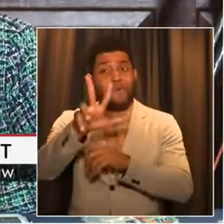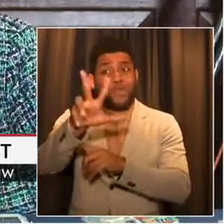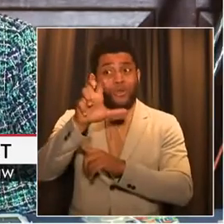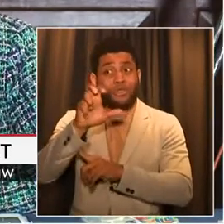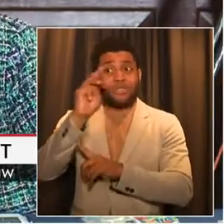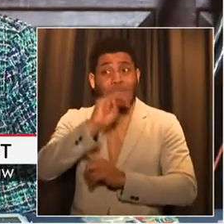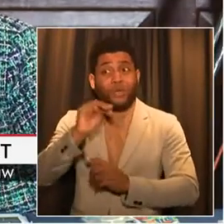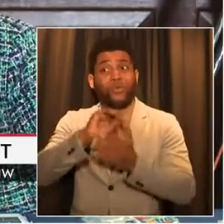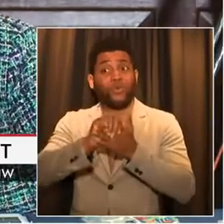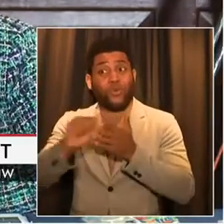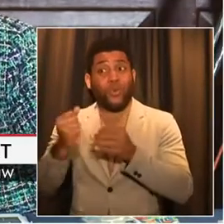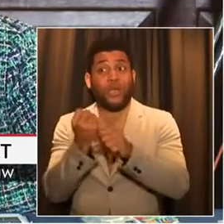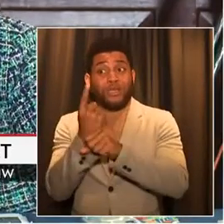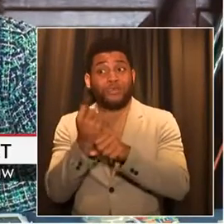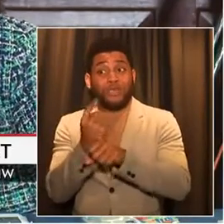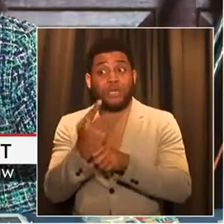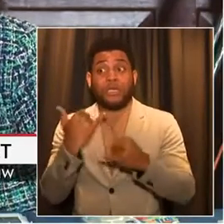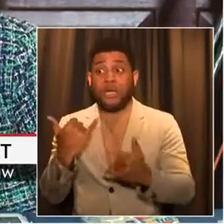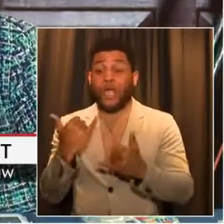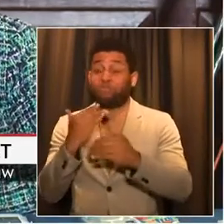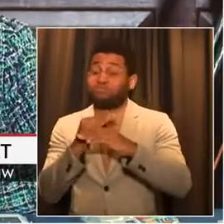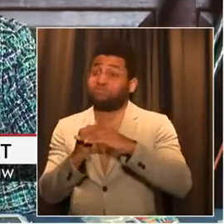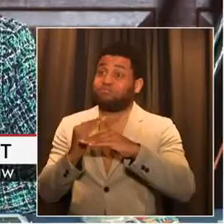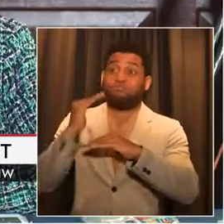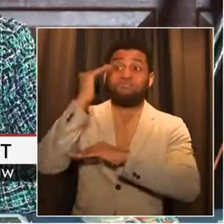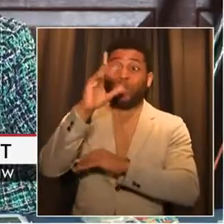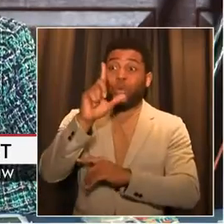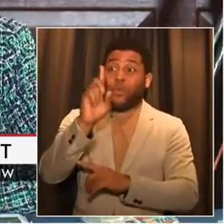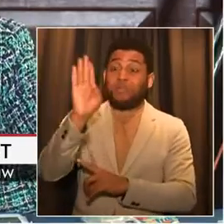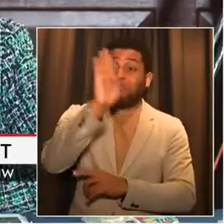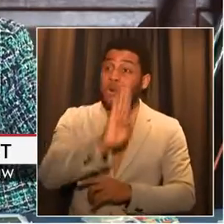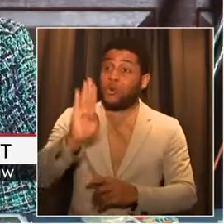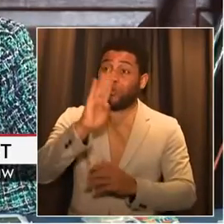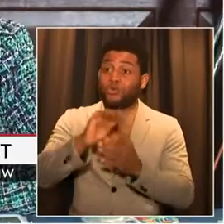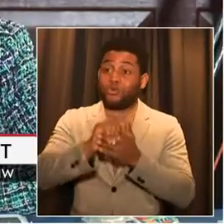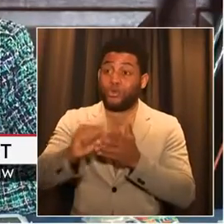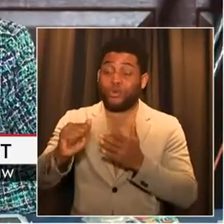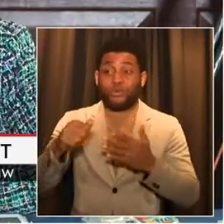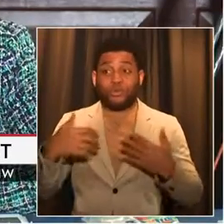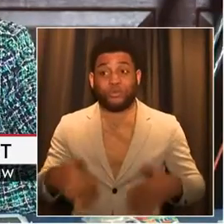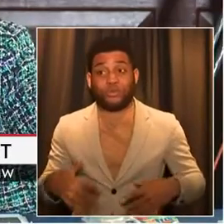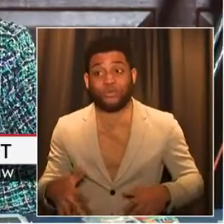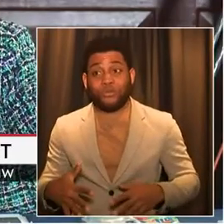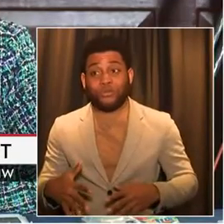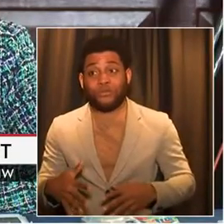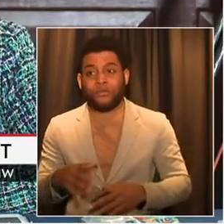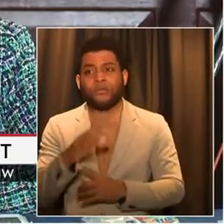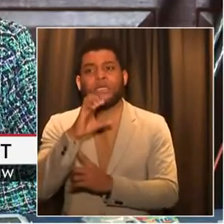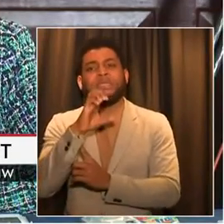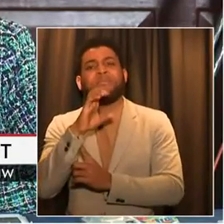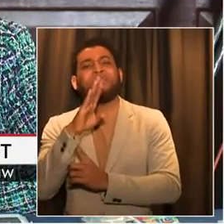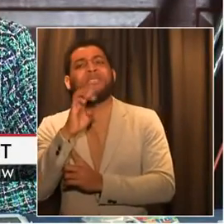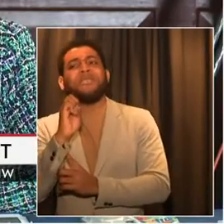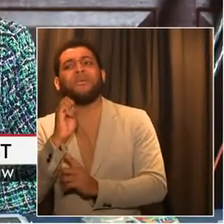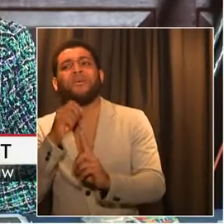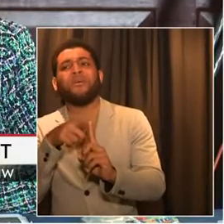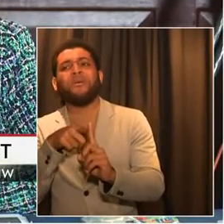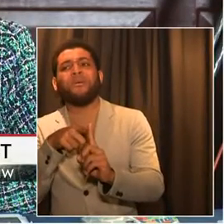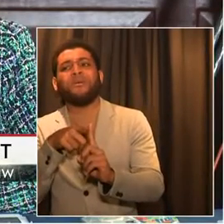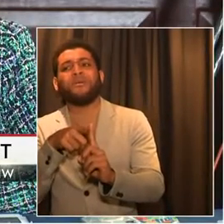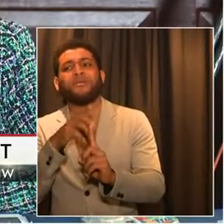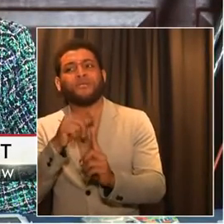we're over $1 billion a year. Our grant programs that have been very CBEs doesn't mean black businesses, though,